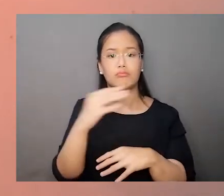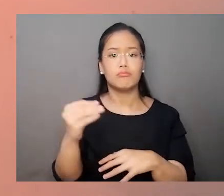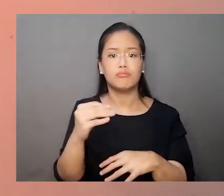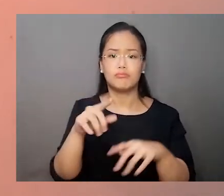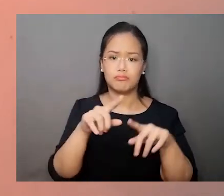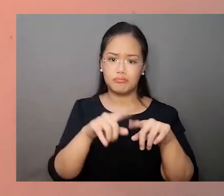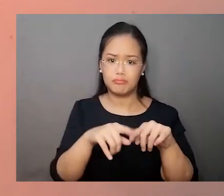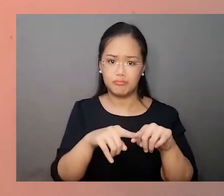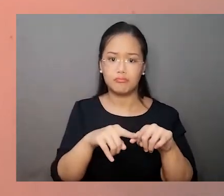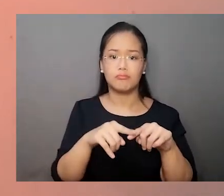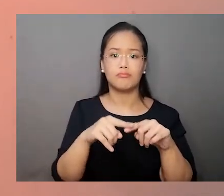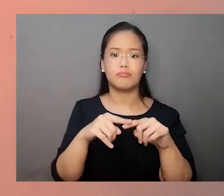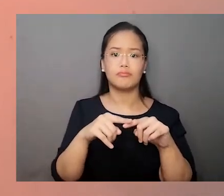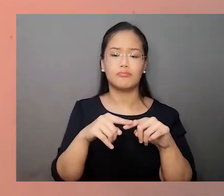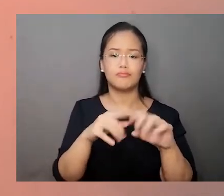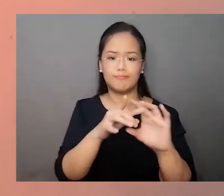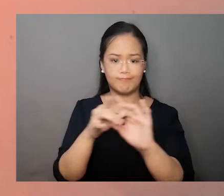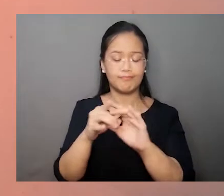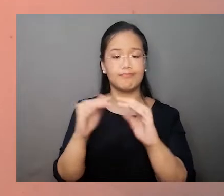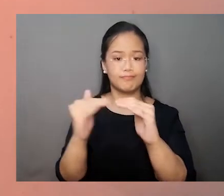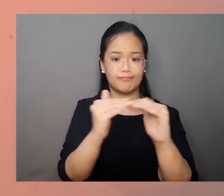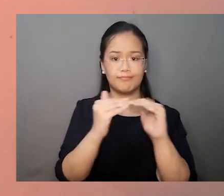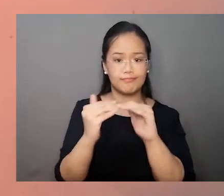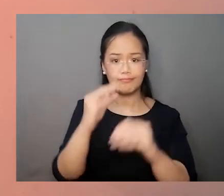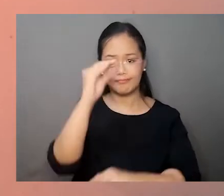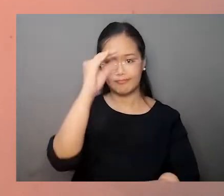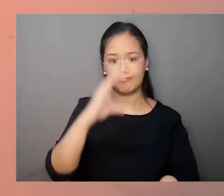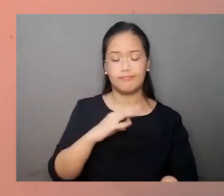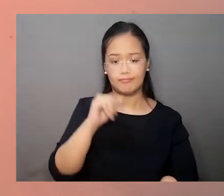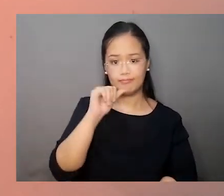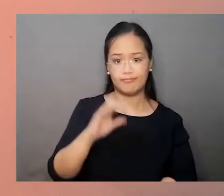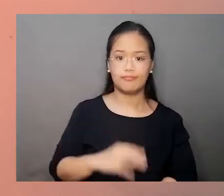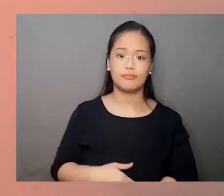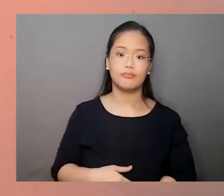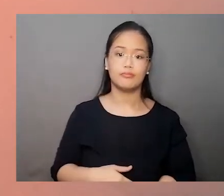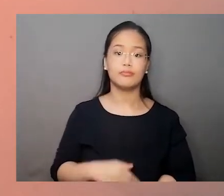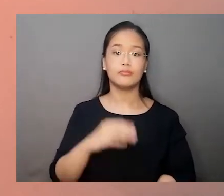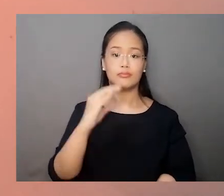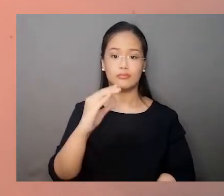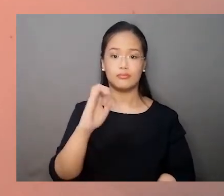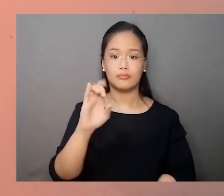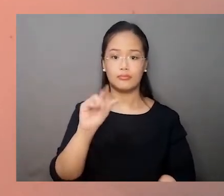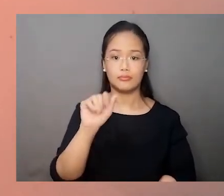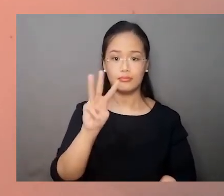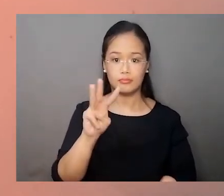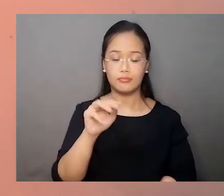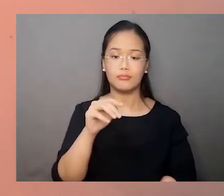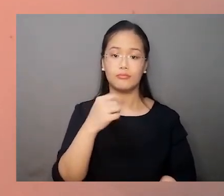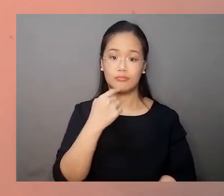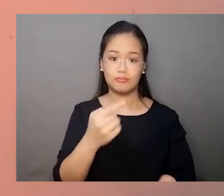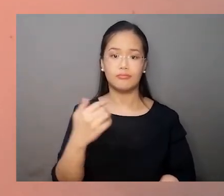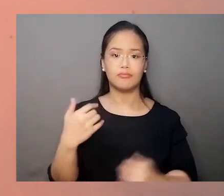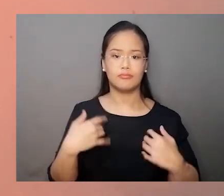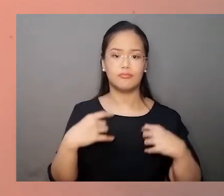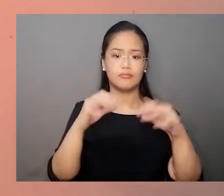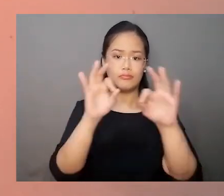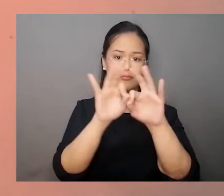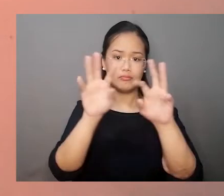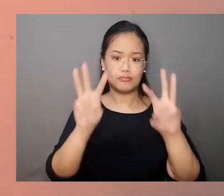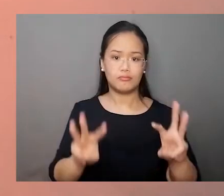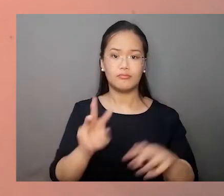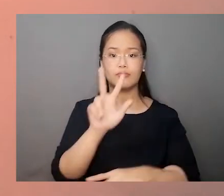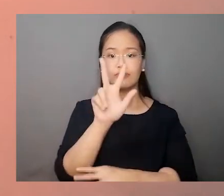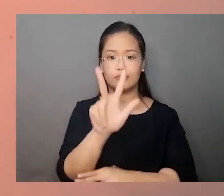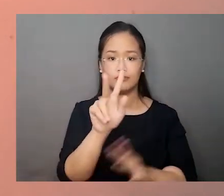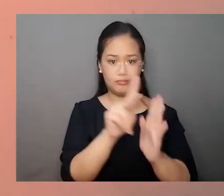men. CEDAW then describes and establishes a framework that draws on three overarching